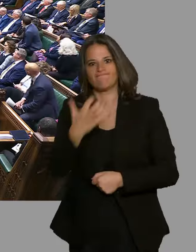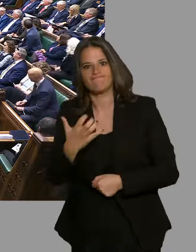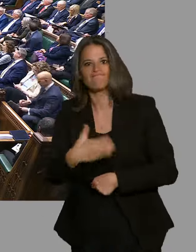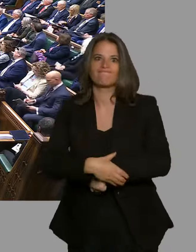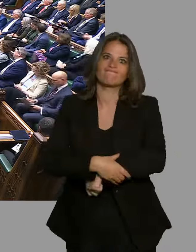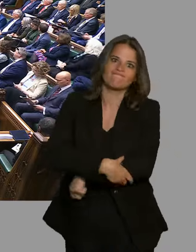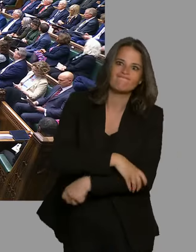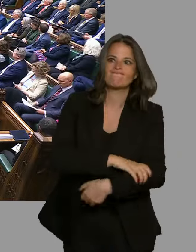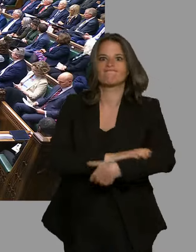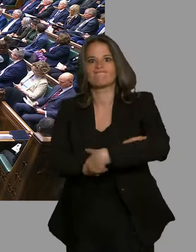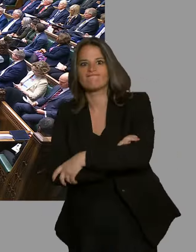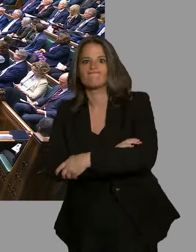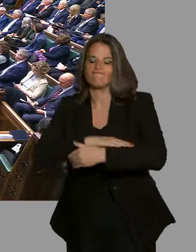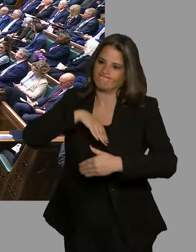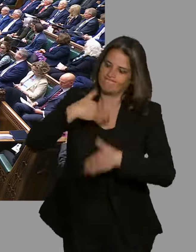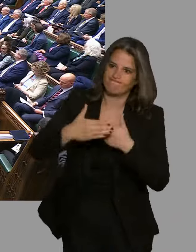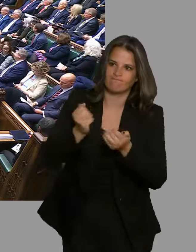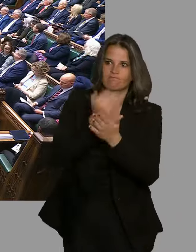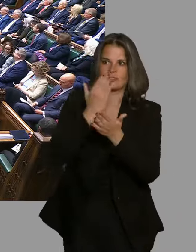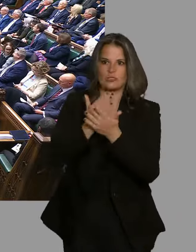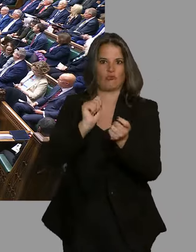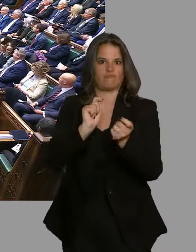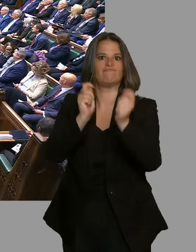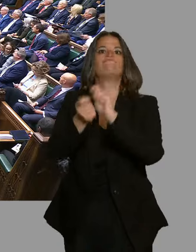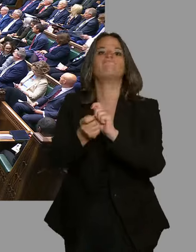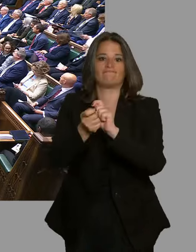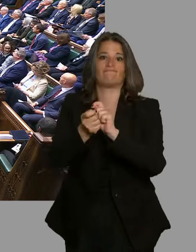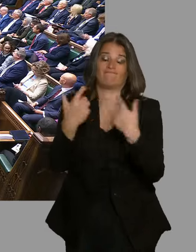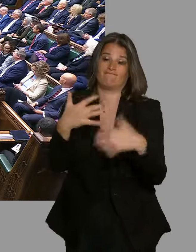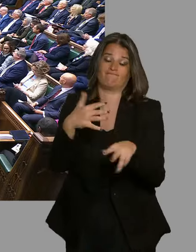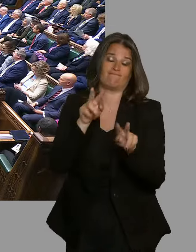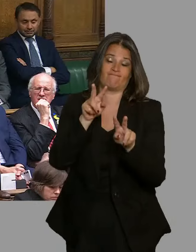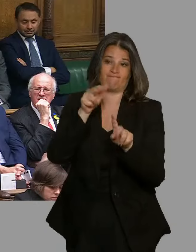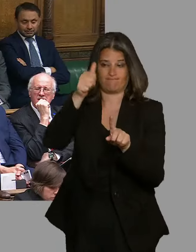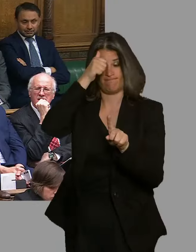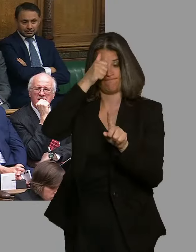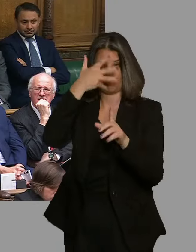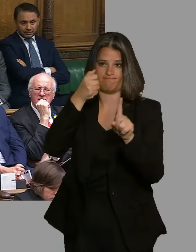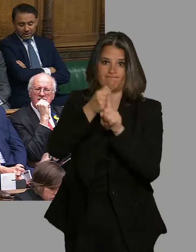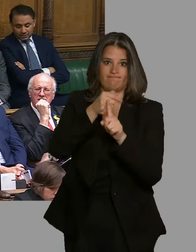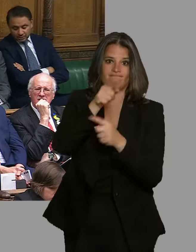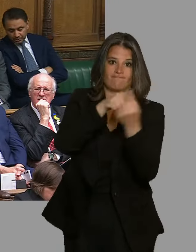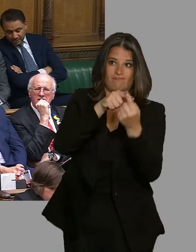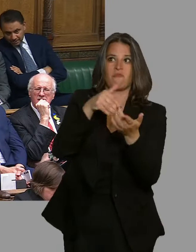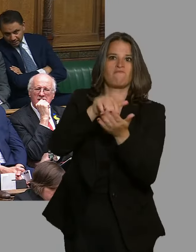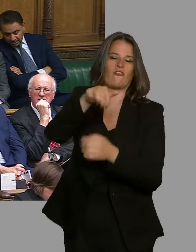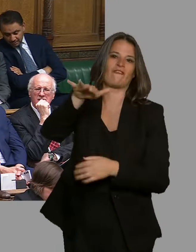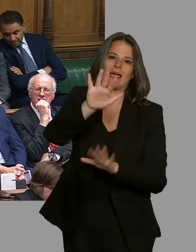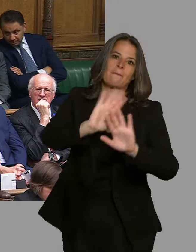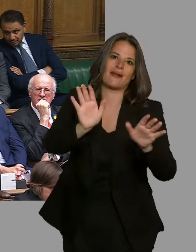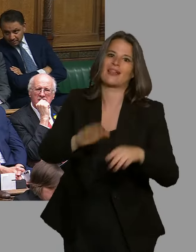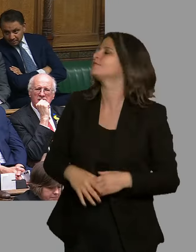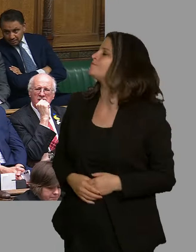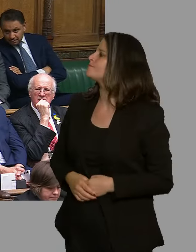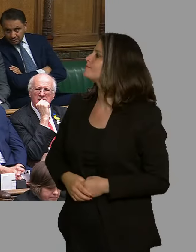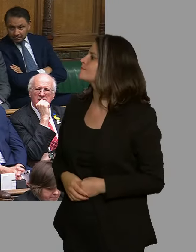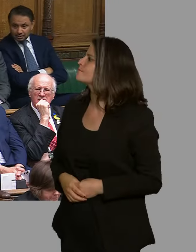Northern Ireland is still in the United Kingdom's customs union. If so, how is it